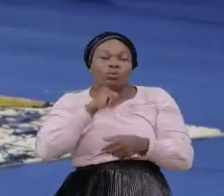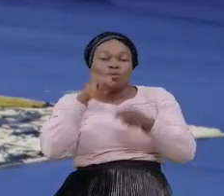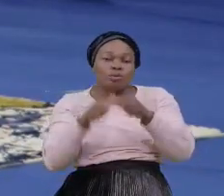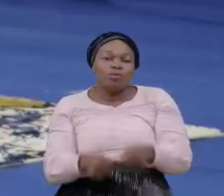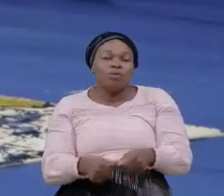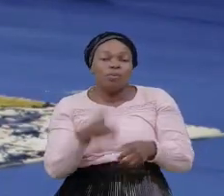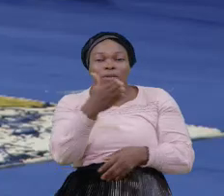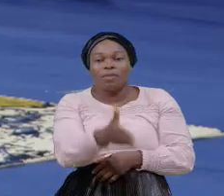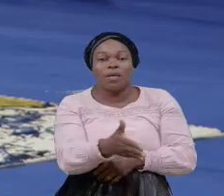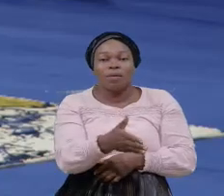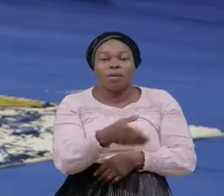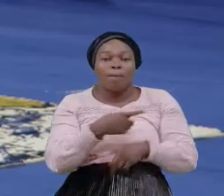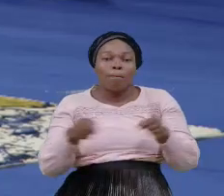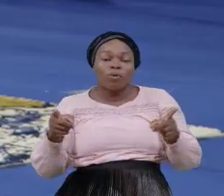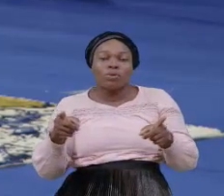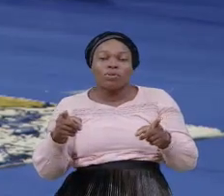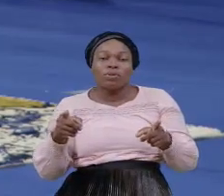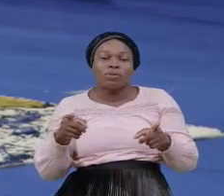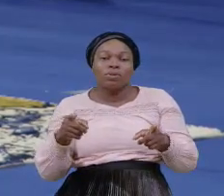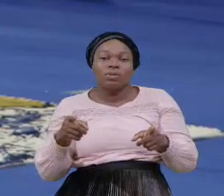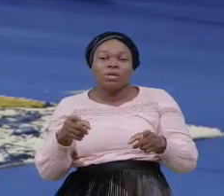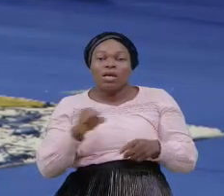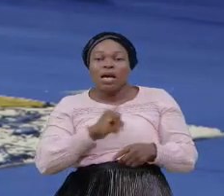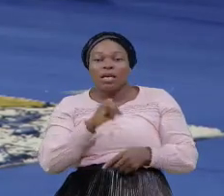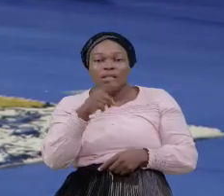do this, and he doeth it. Look at